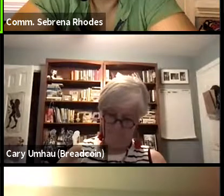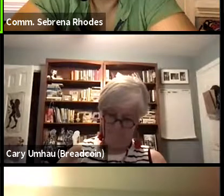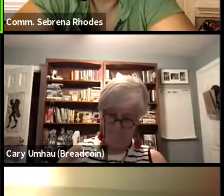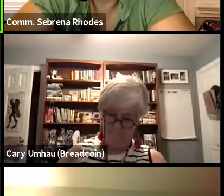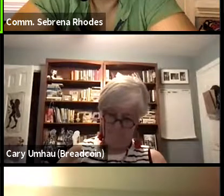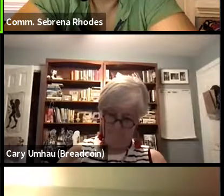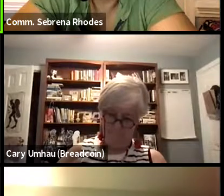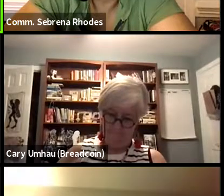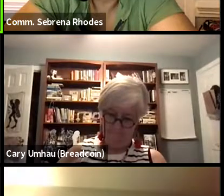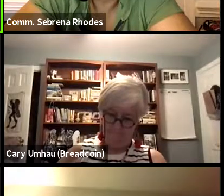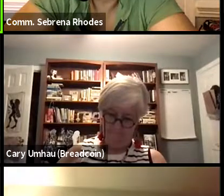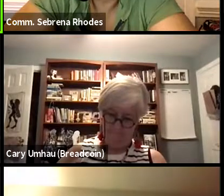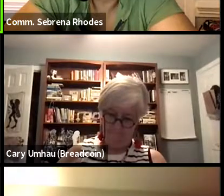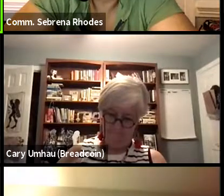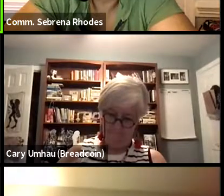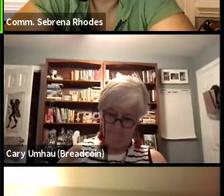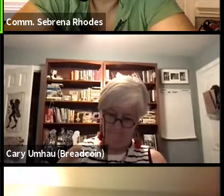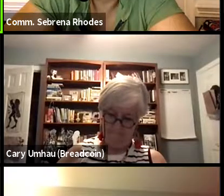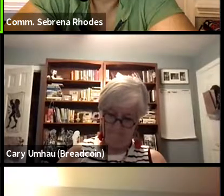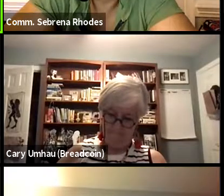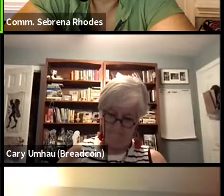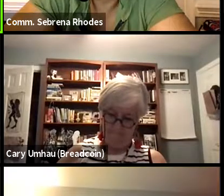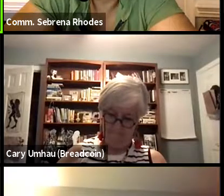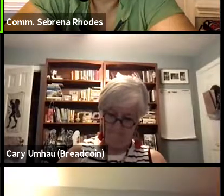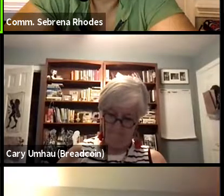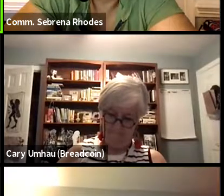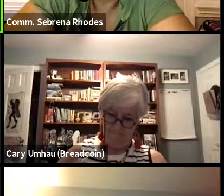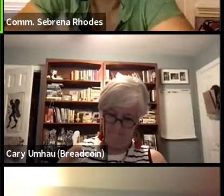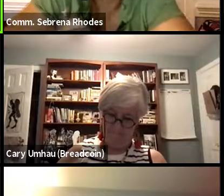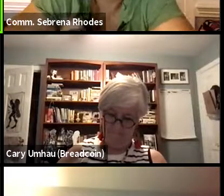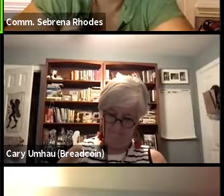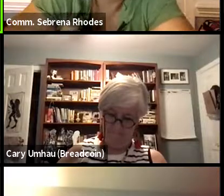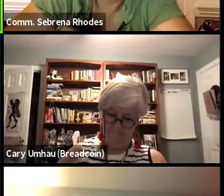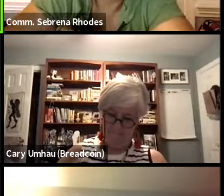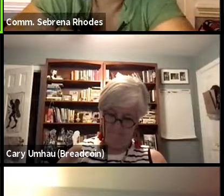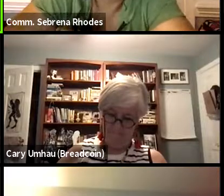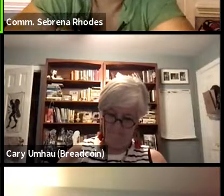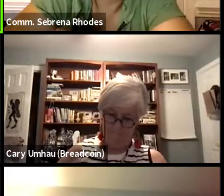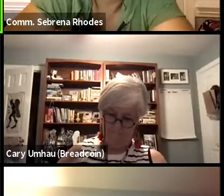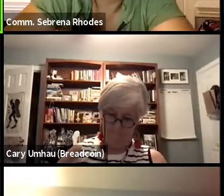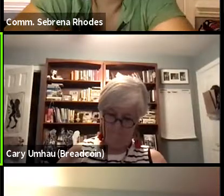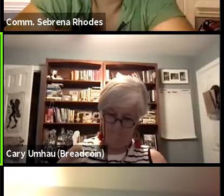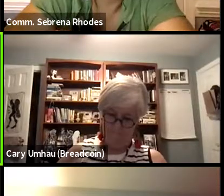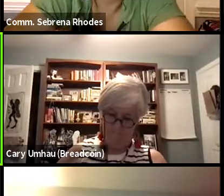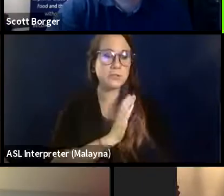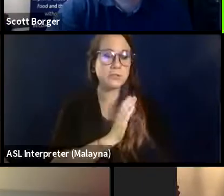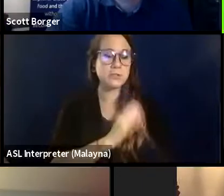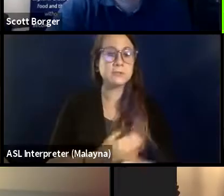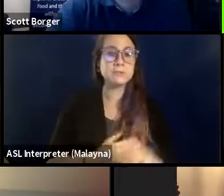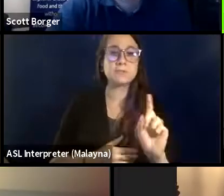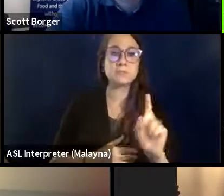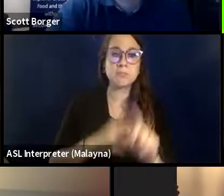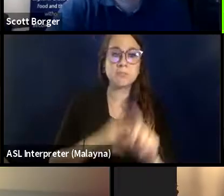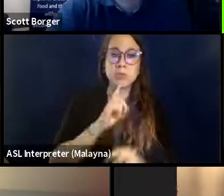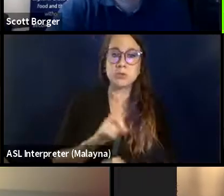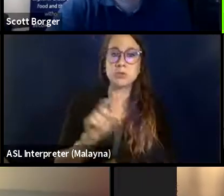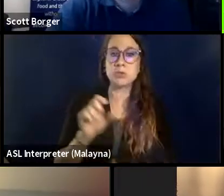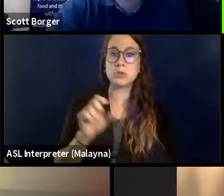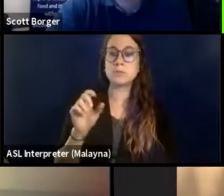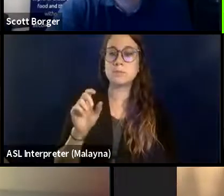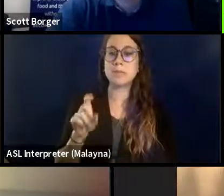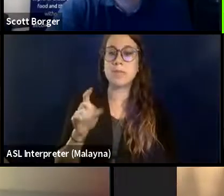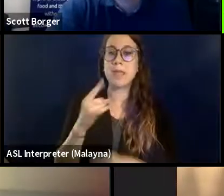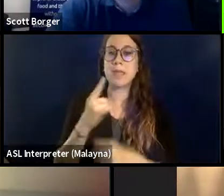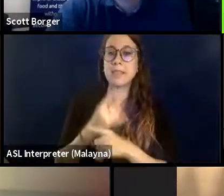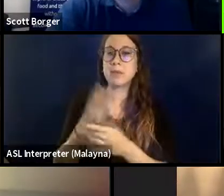So Commissioner Cobb, if you could describe your request of the commission. Sure. Stanton Liquor is part of that row